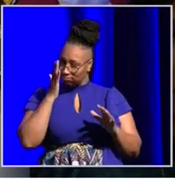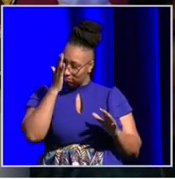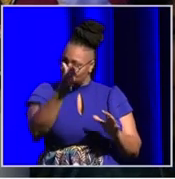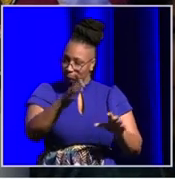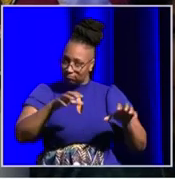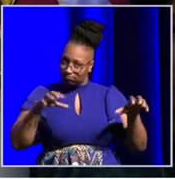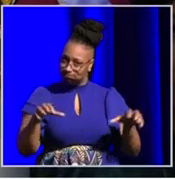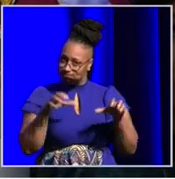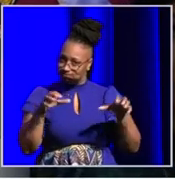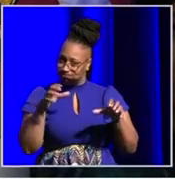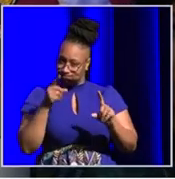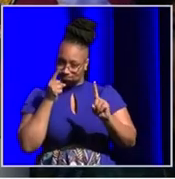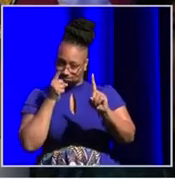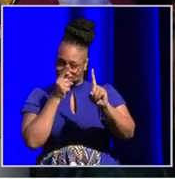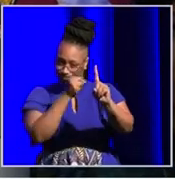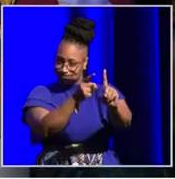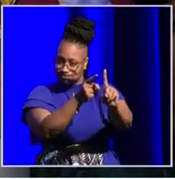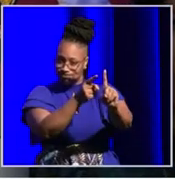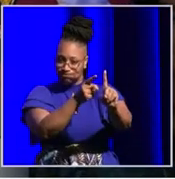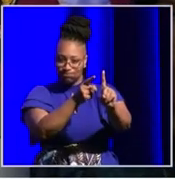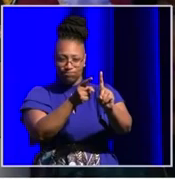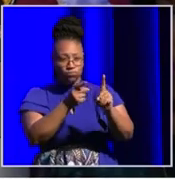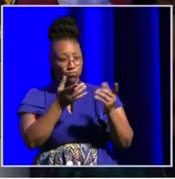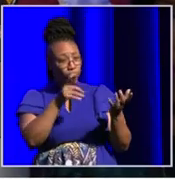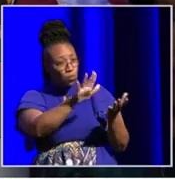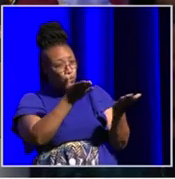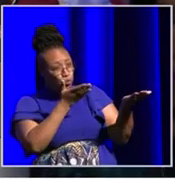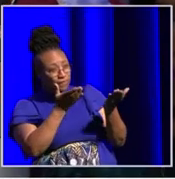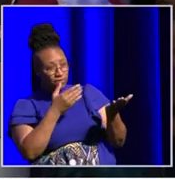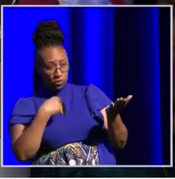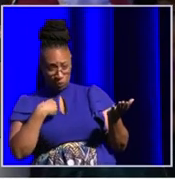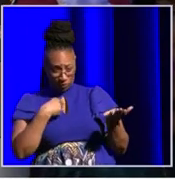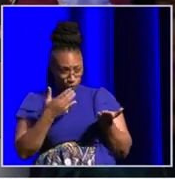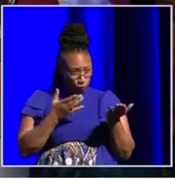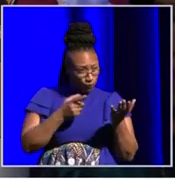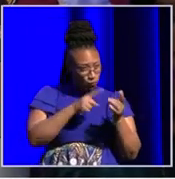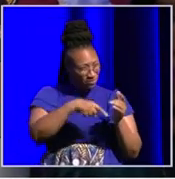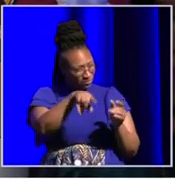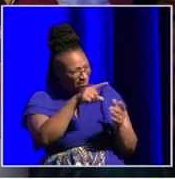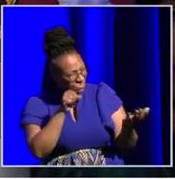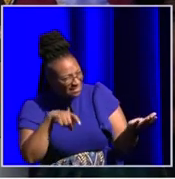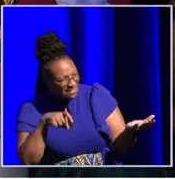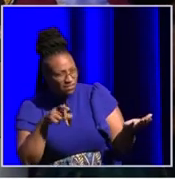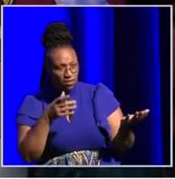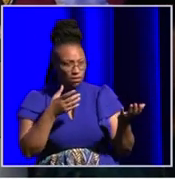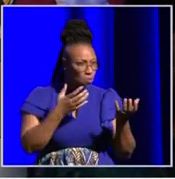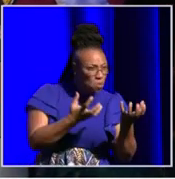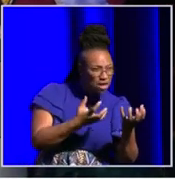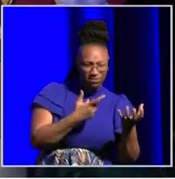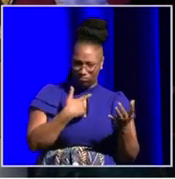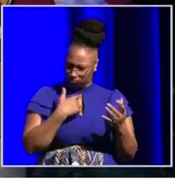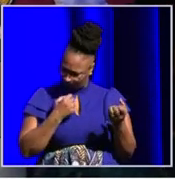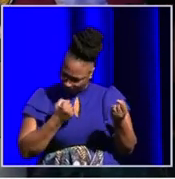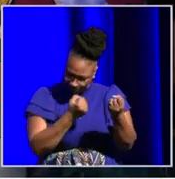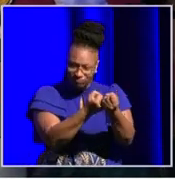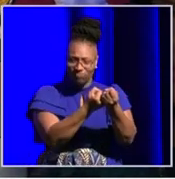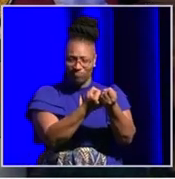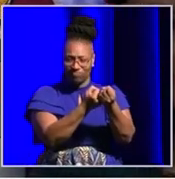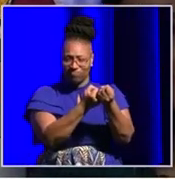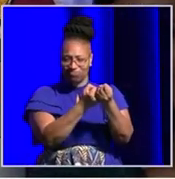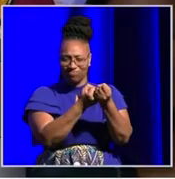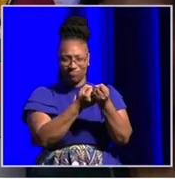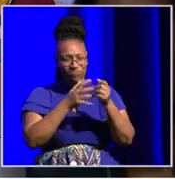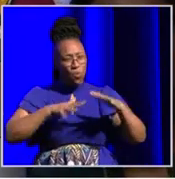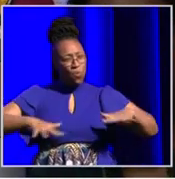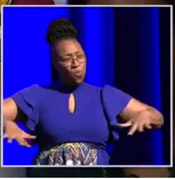of residents across all 8 wards. I want to say this loudly, and I know that you believe this